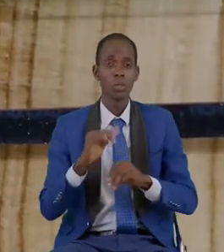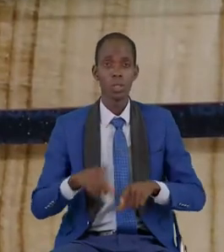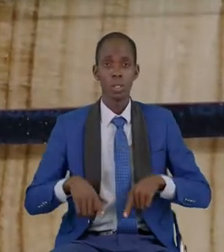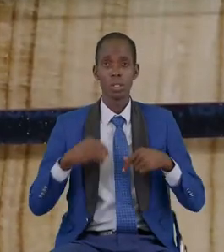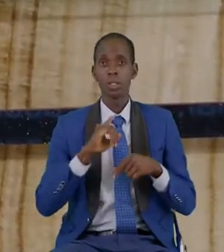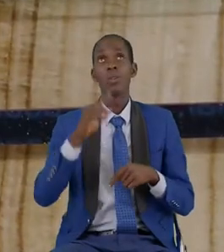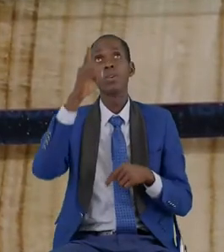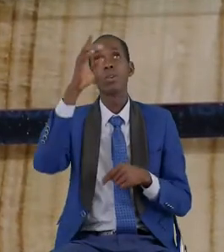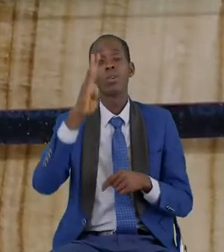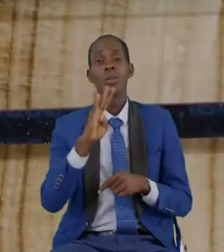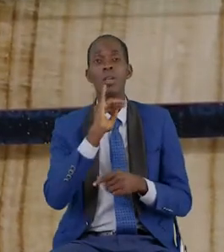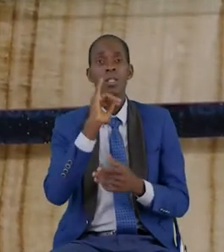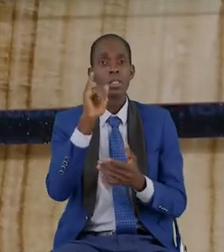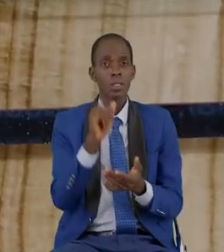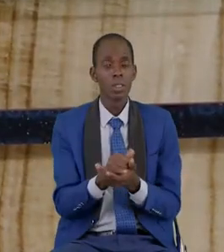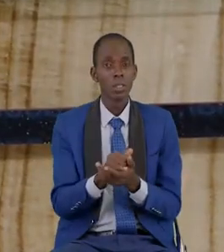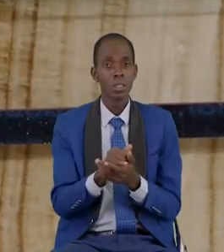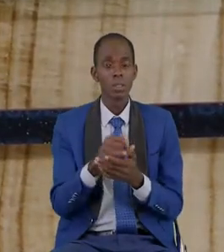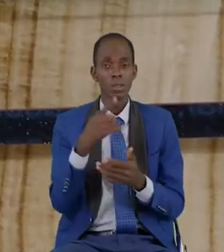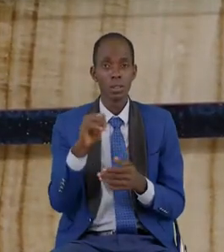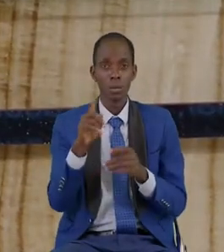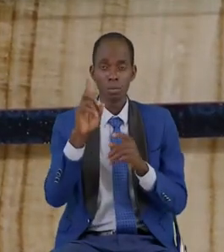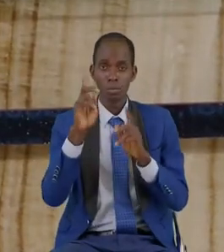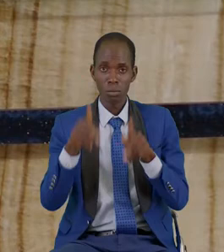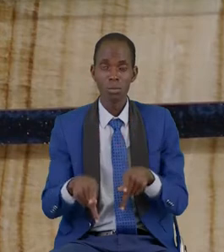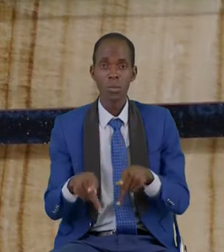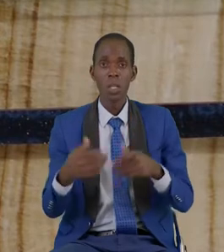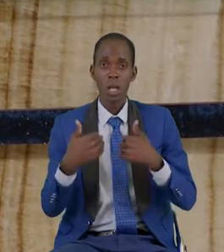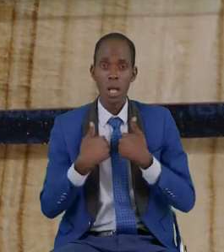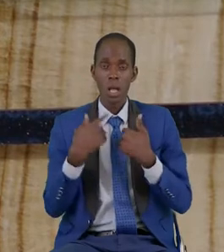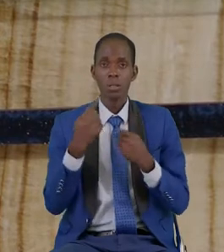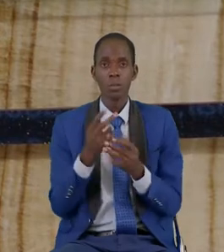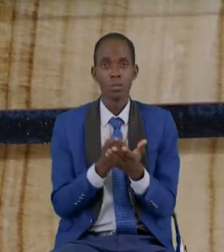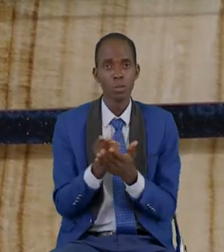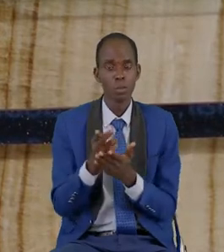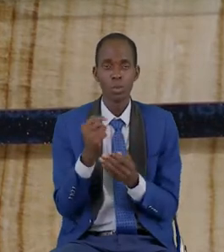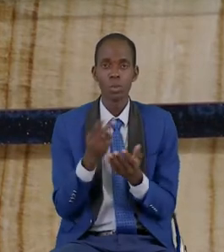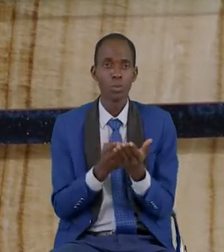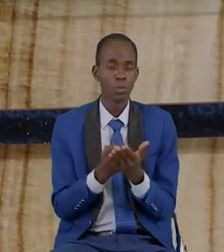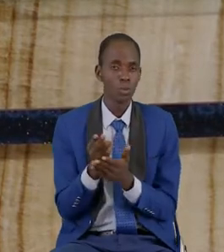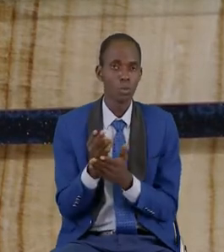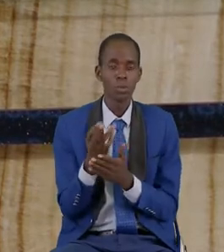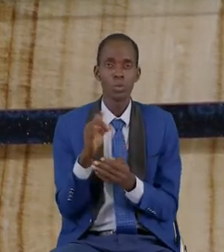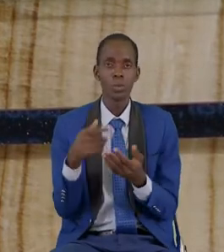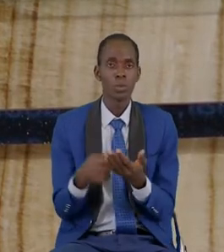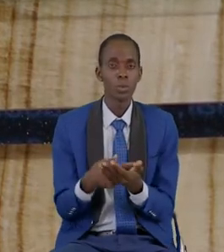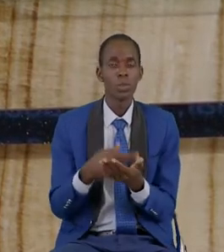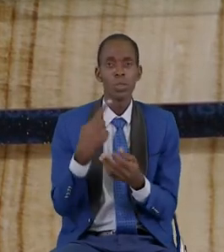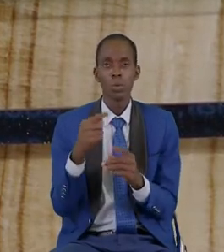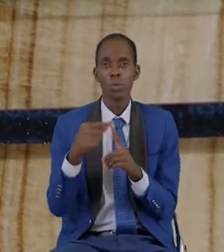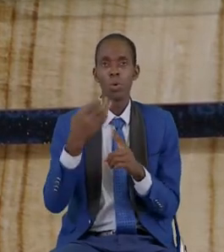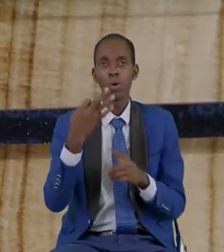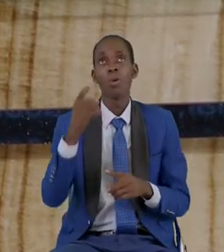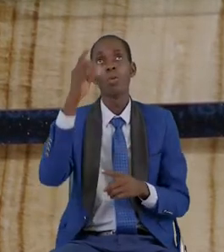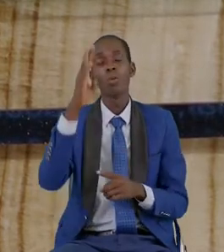that he has the truth, the true gospel, the word of God, the